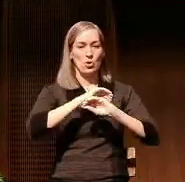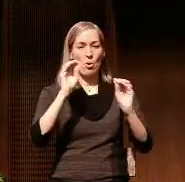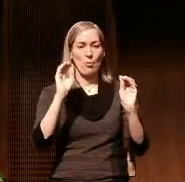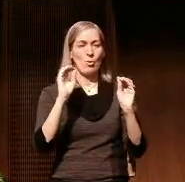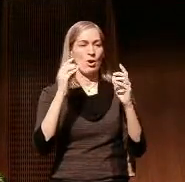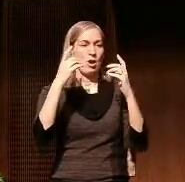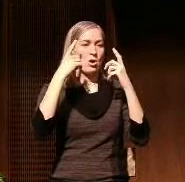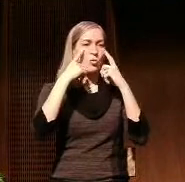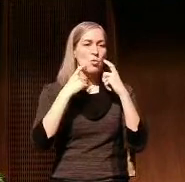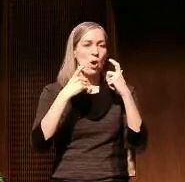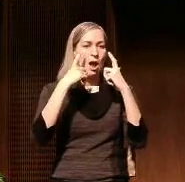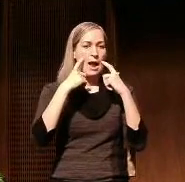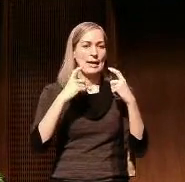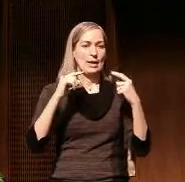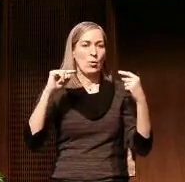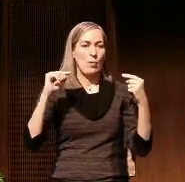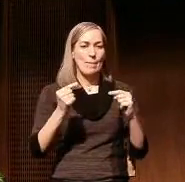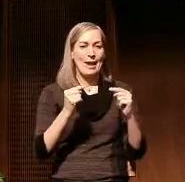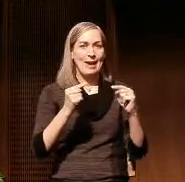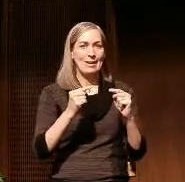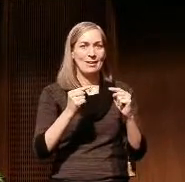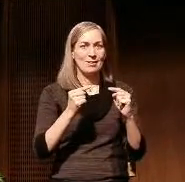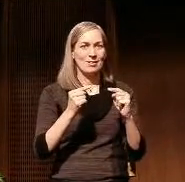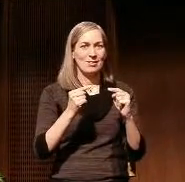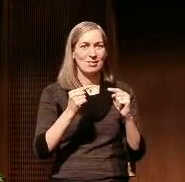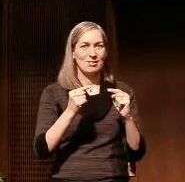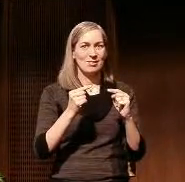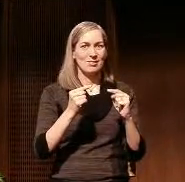or pain, for the former things